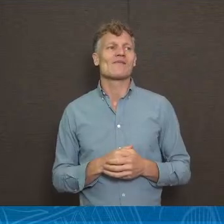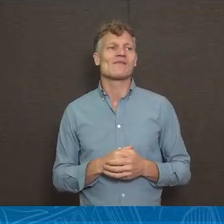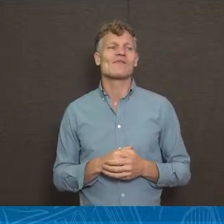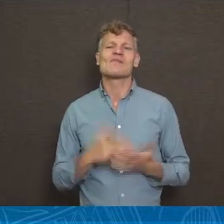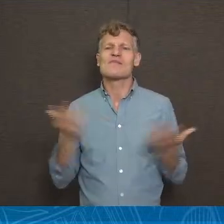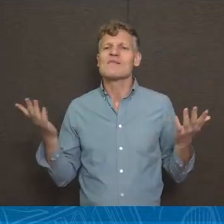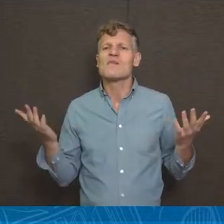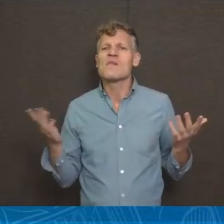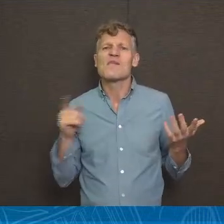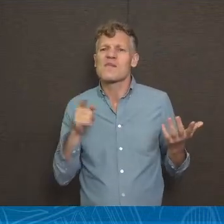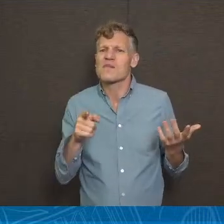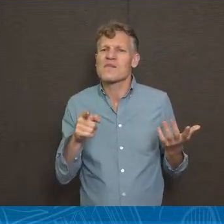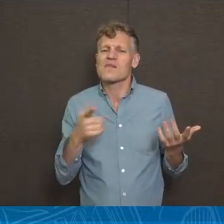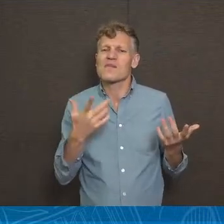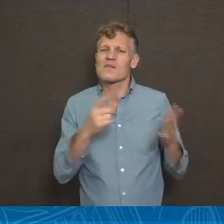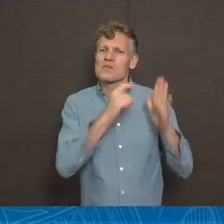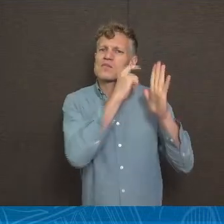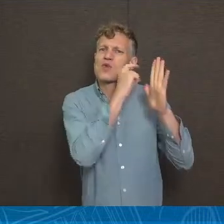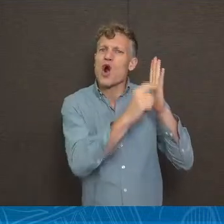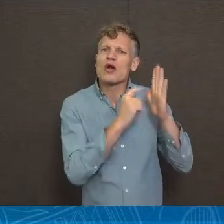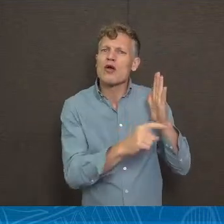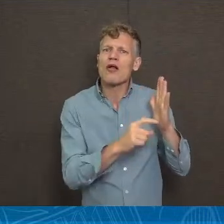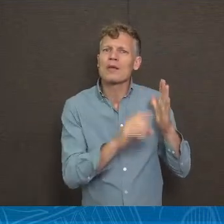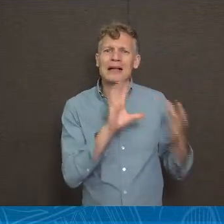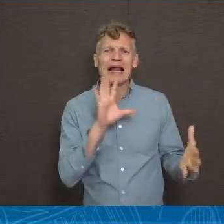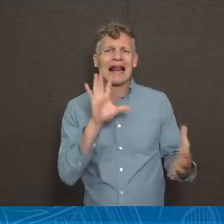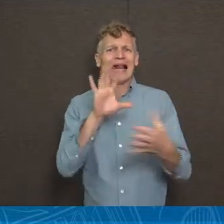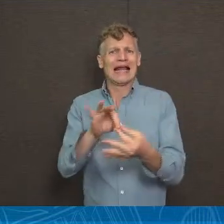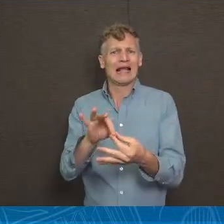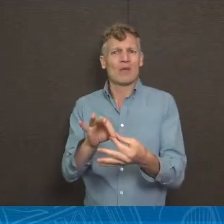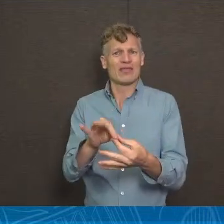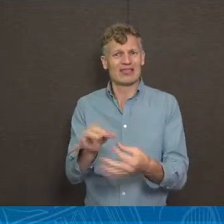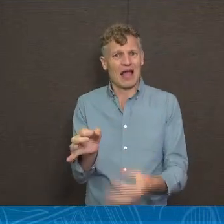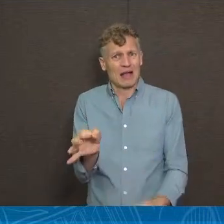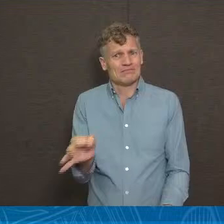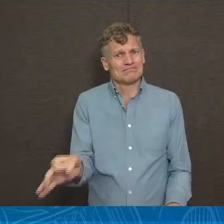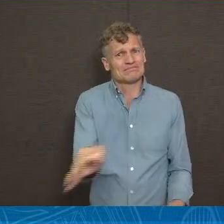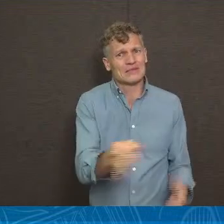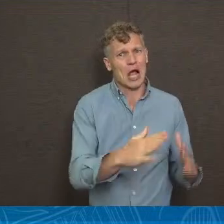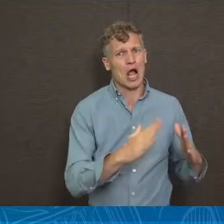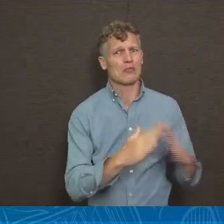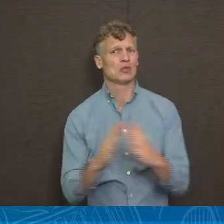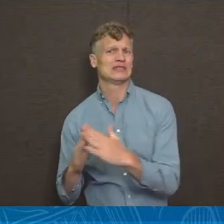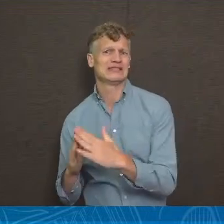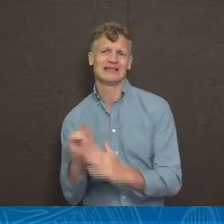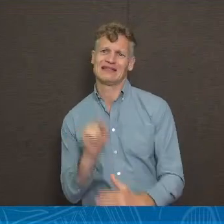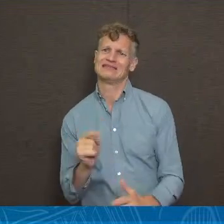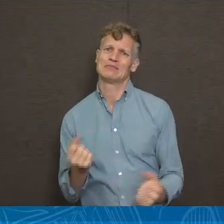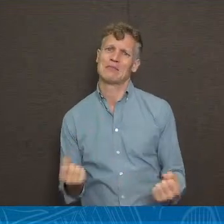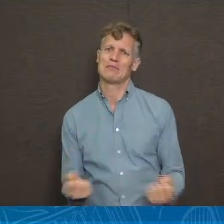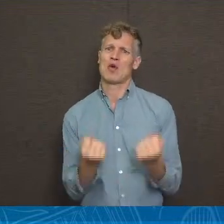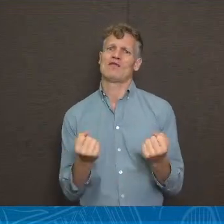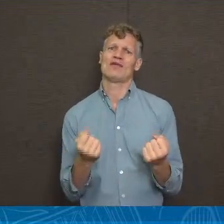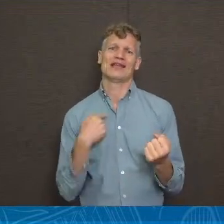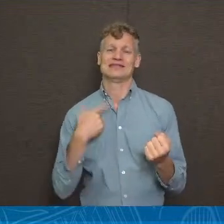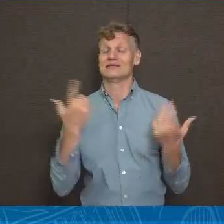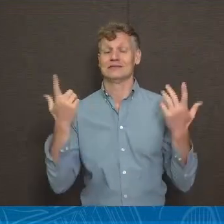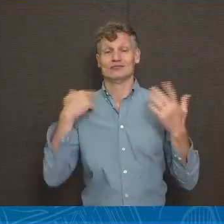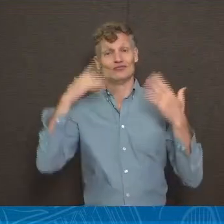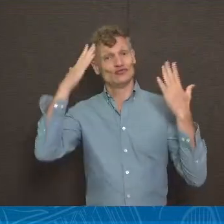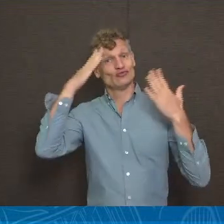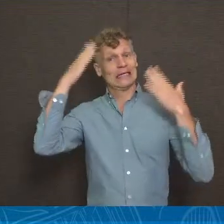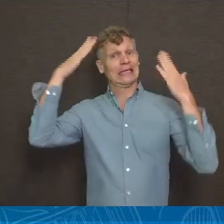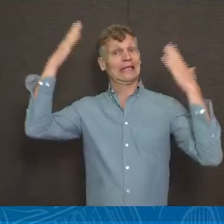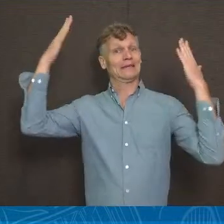puts communities at the centre and empowers communities as well, I think would be the dream. Thank you. So